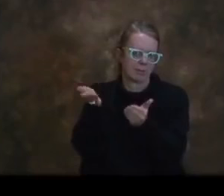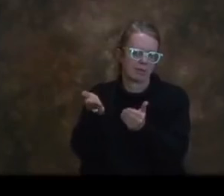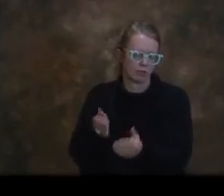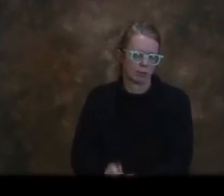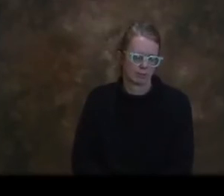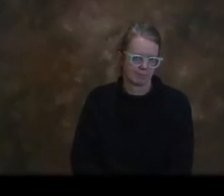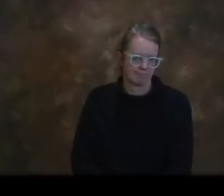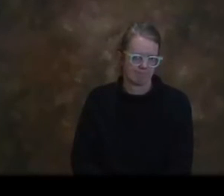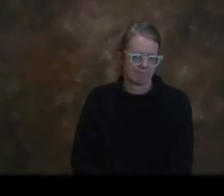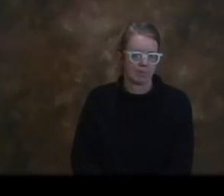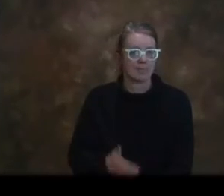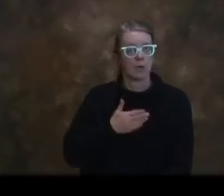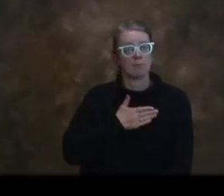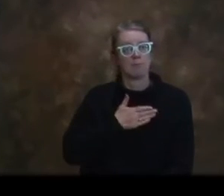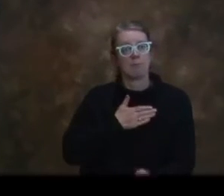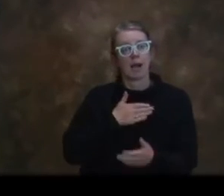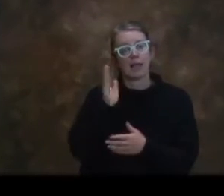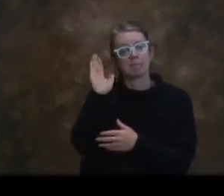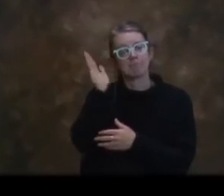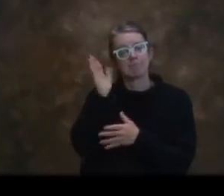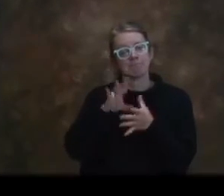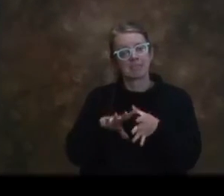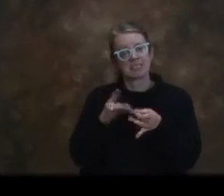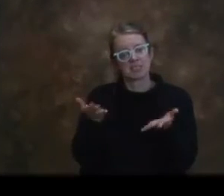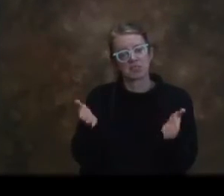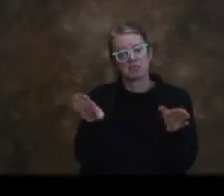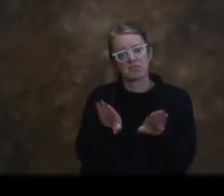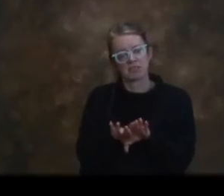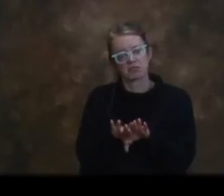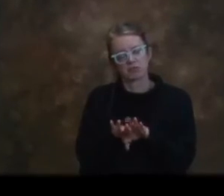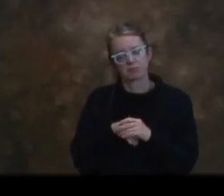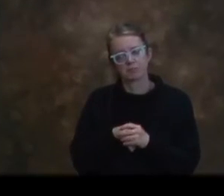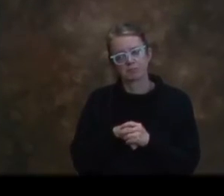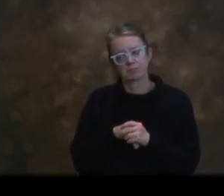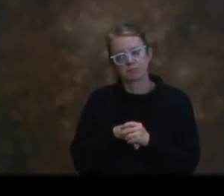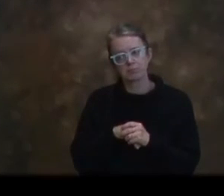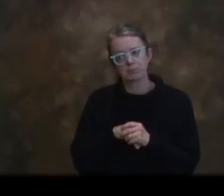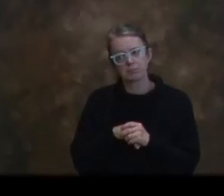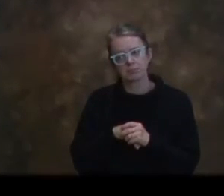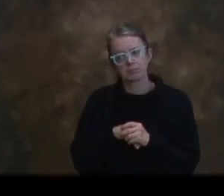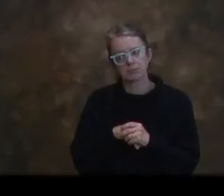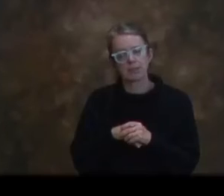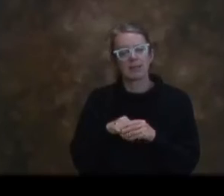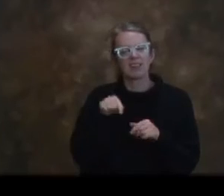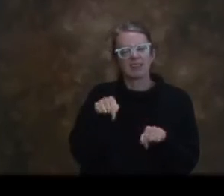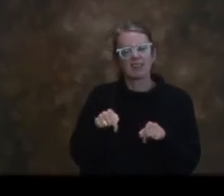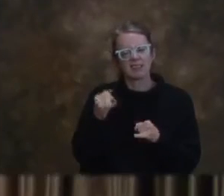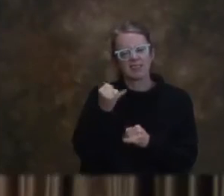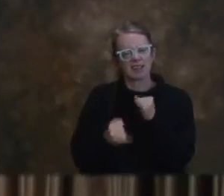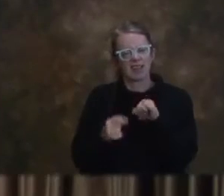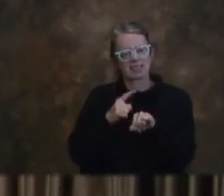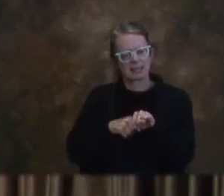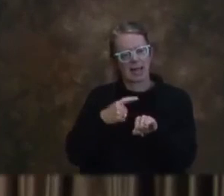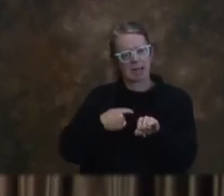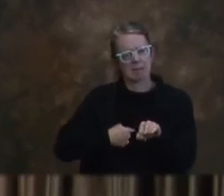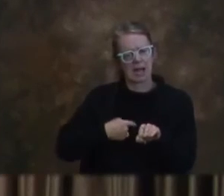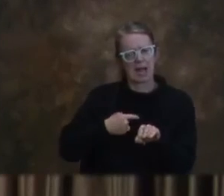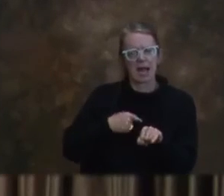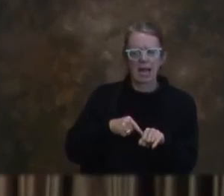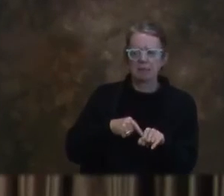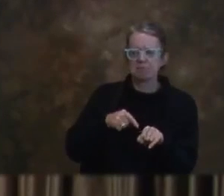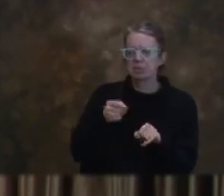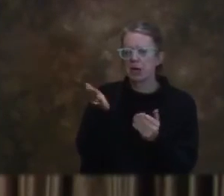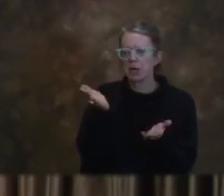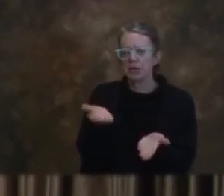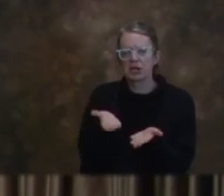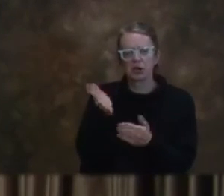So as I close out today, like I said, this is the last time I get to talk before Thanksgiving. I did want